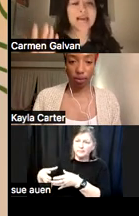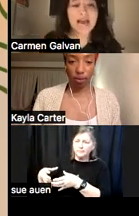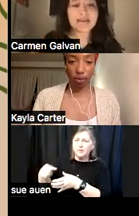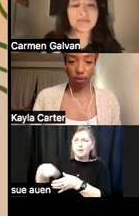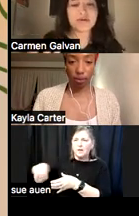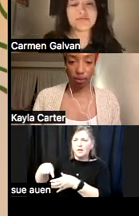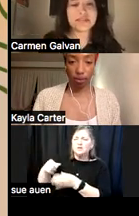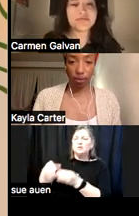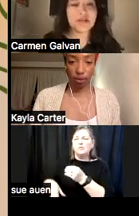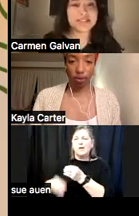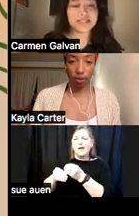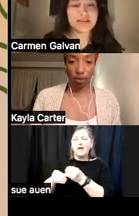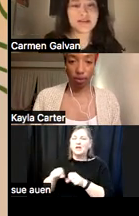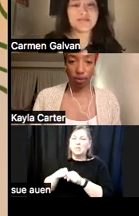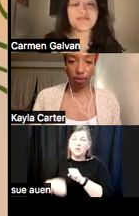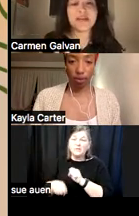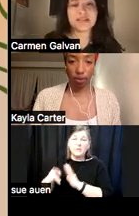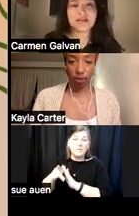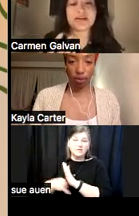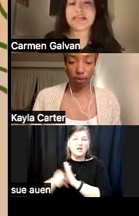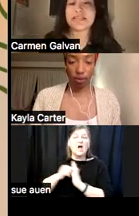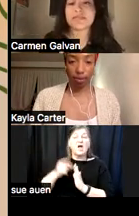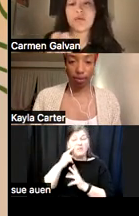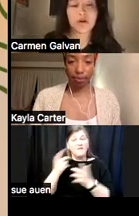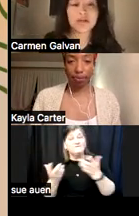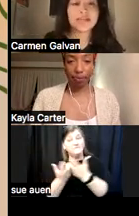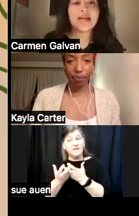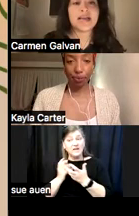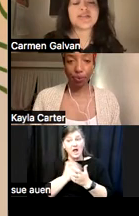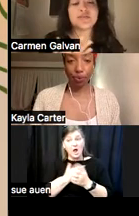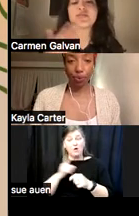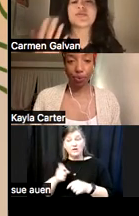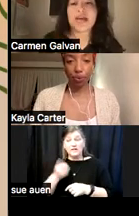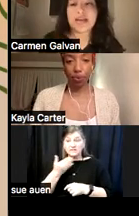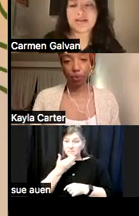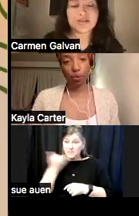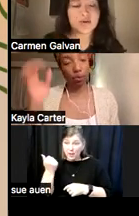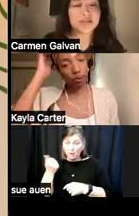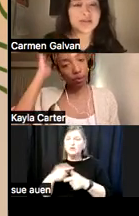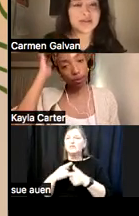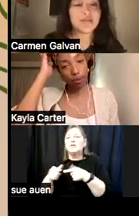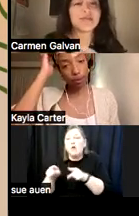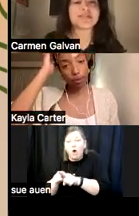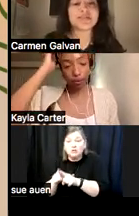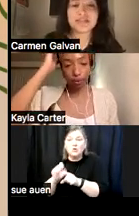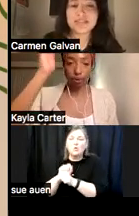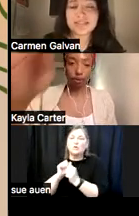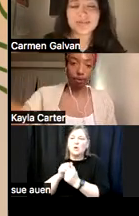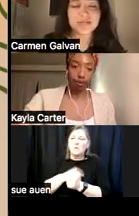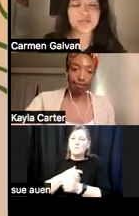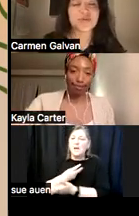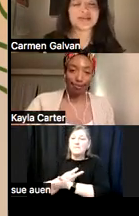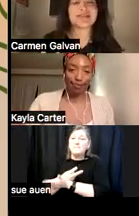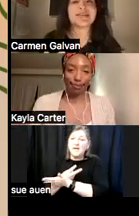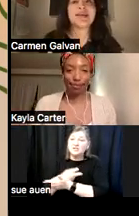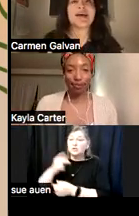to add a bereavement leave policy that I felt fit our needs more. And through that, I also worked on my master's thesis,